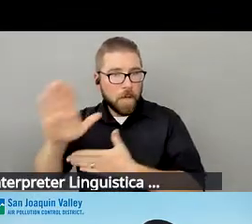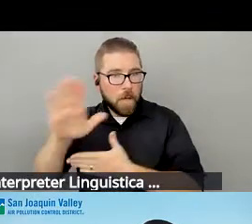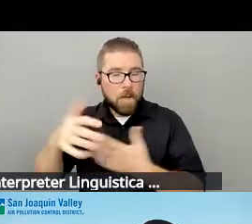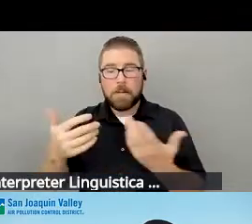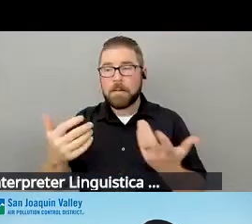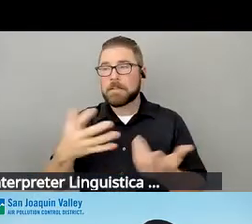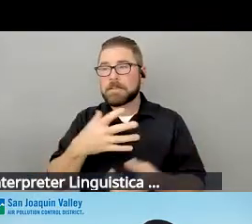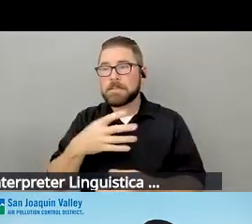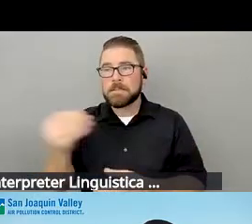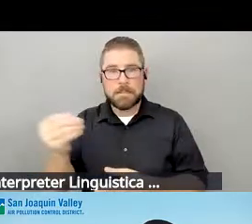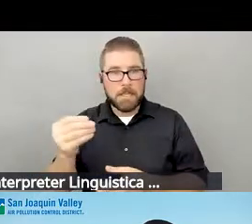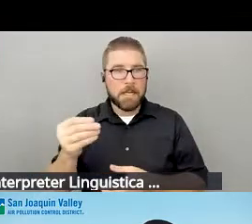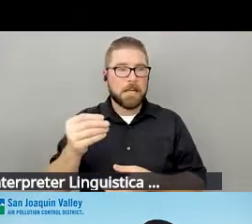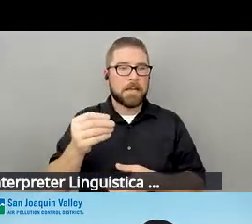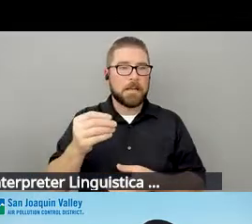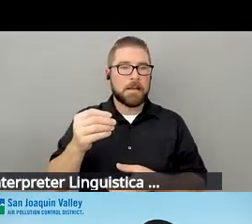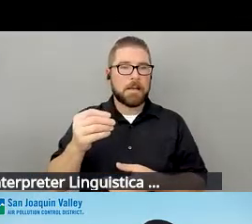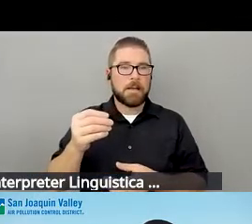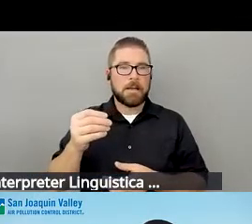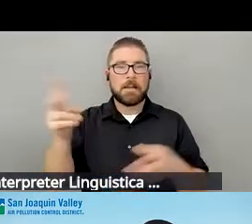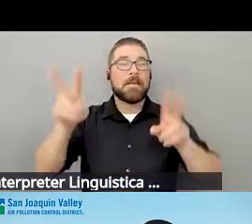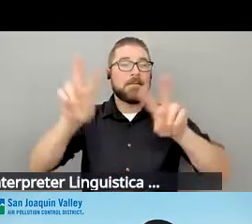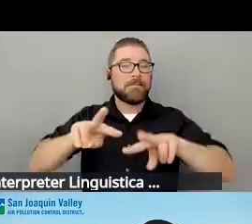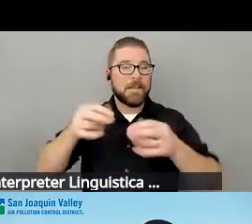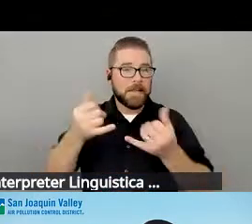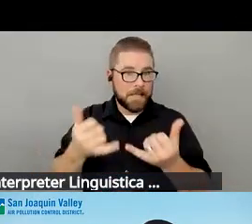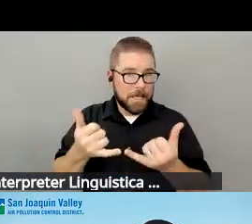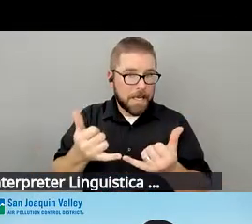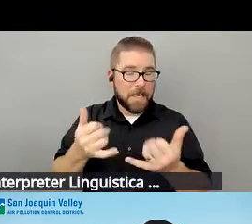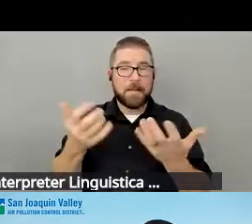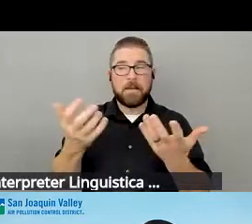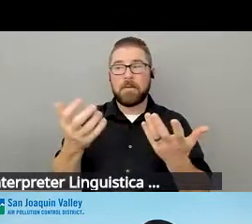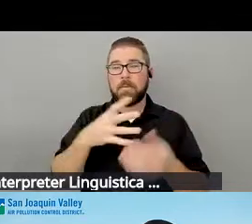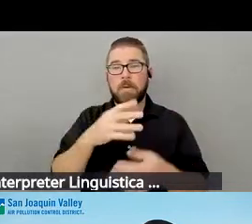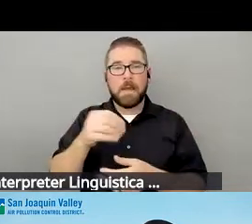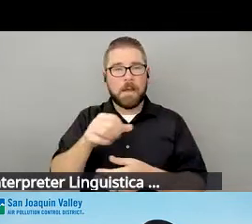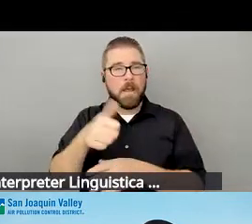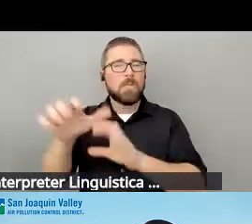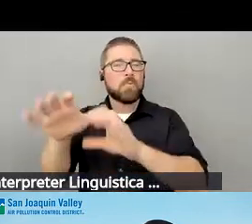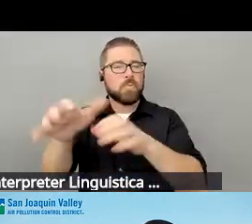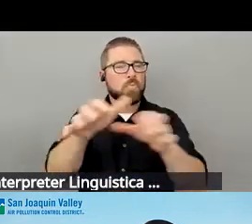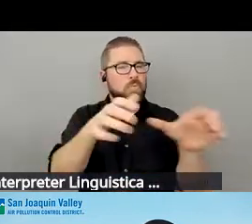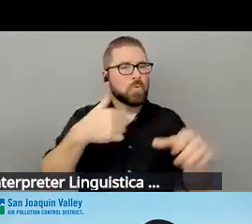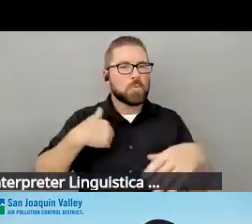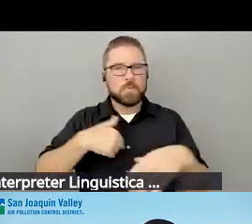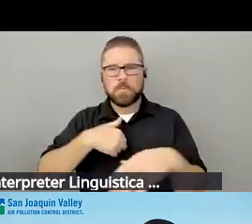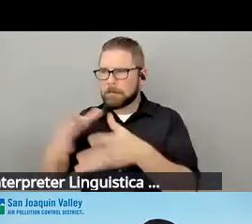training program, and follow up on that measure. So thank you, Mary, for bringing that up.